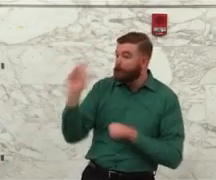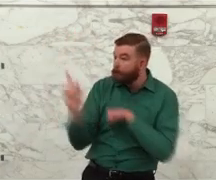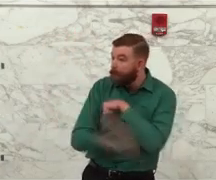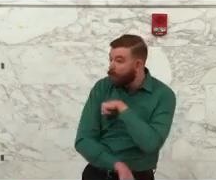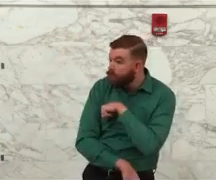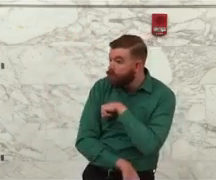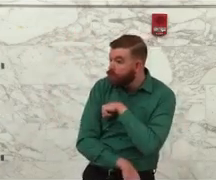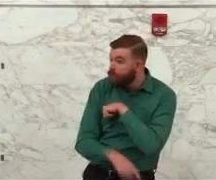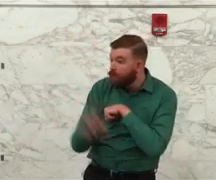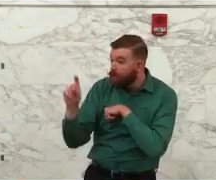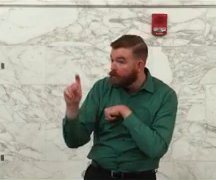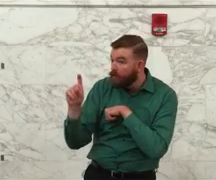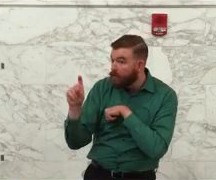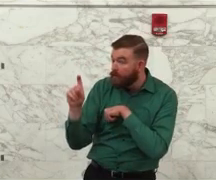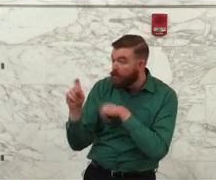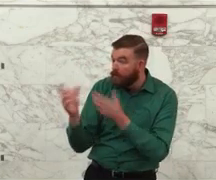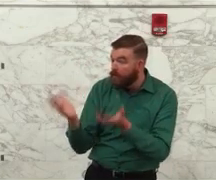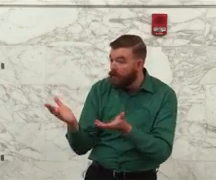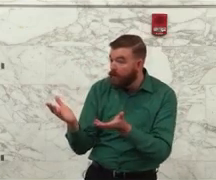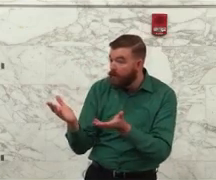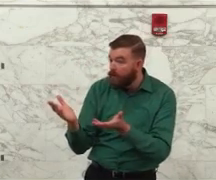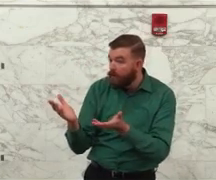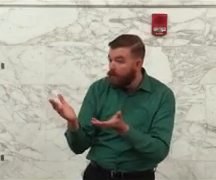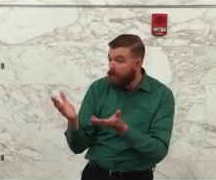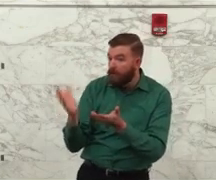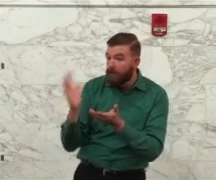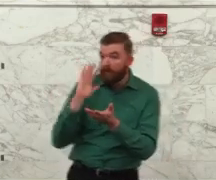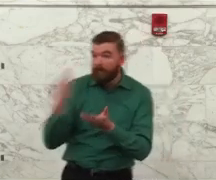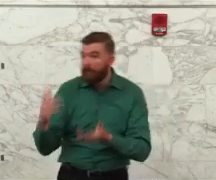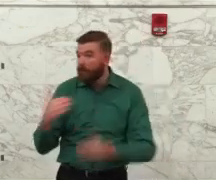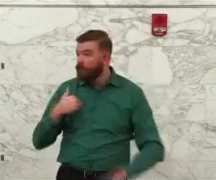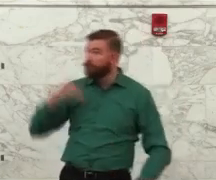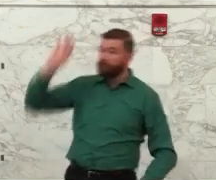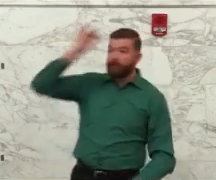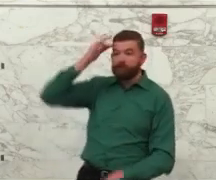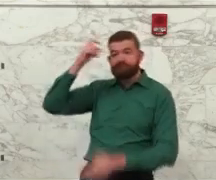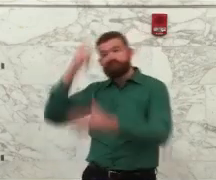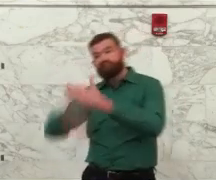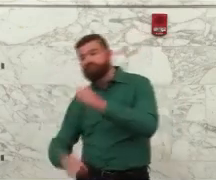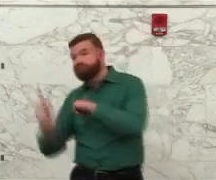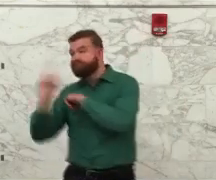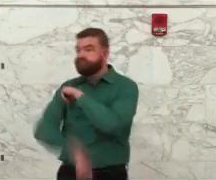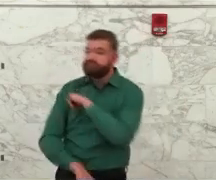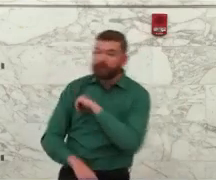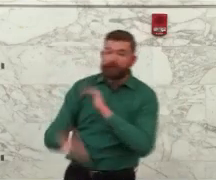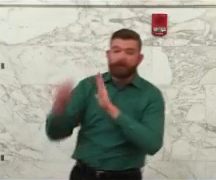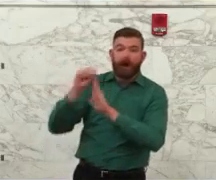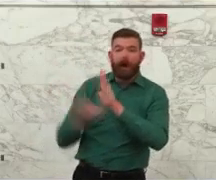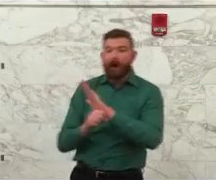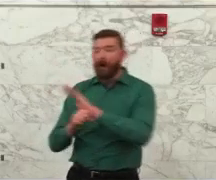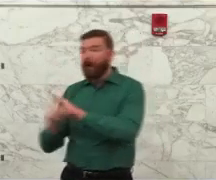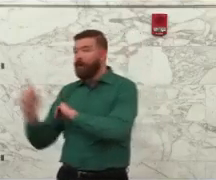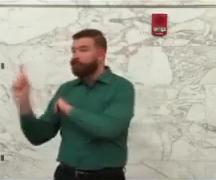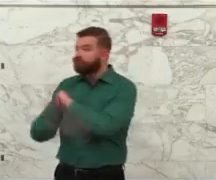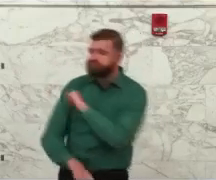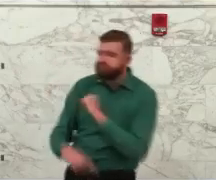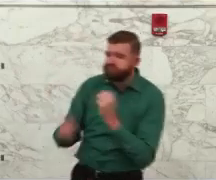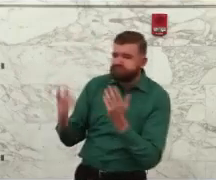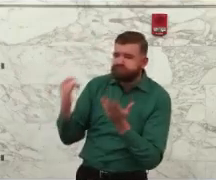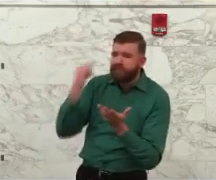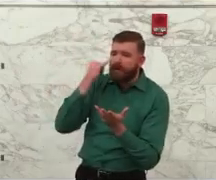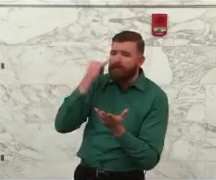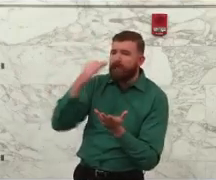they face criminal or civil penalties if they're out monkeying around? Yeah, so let me give you a general answer to